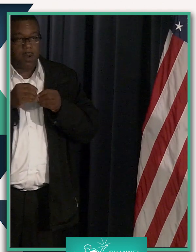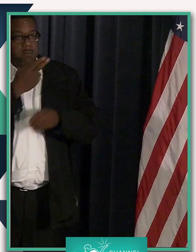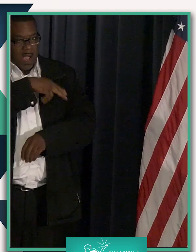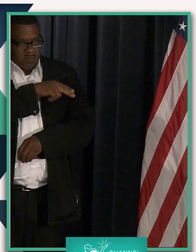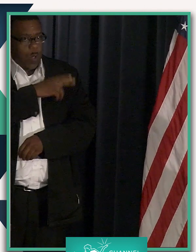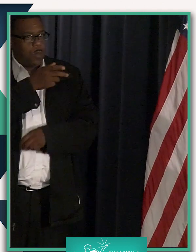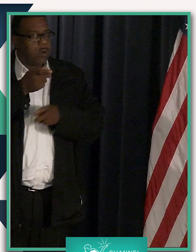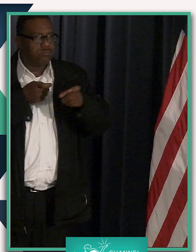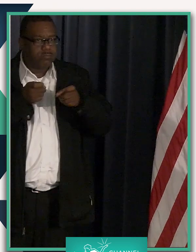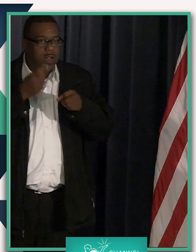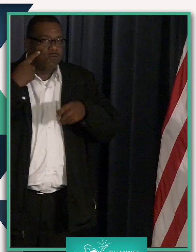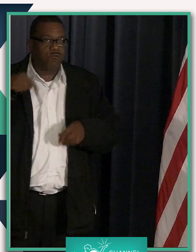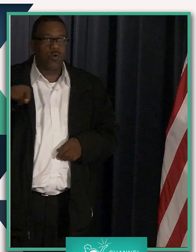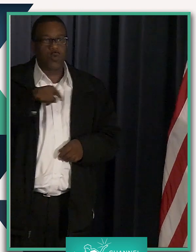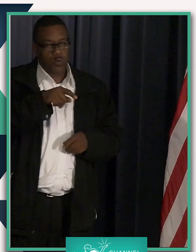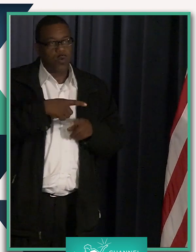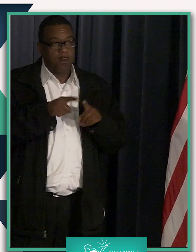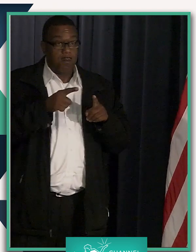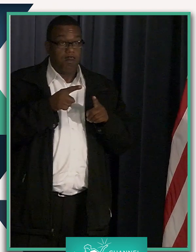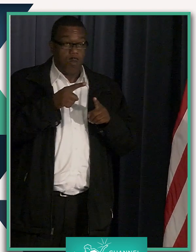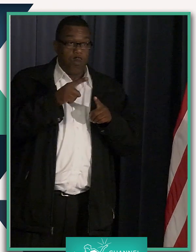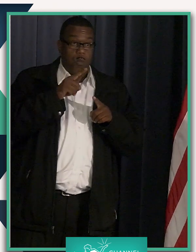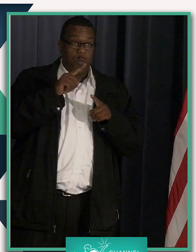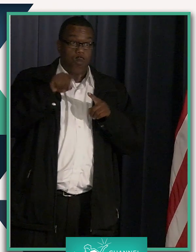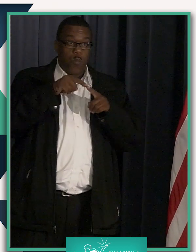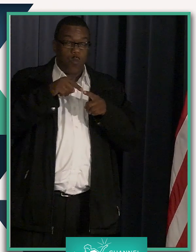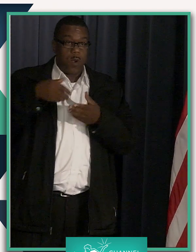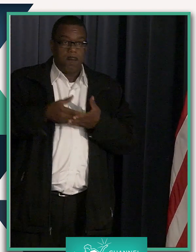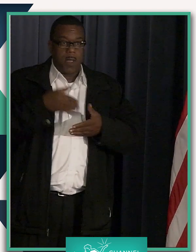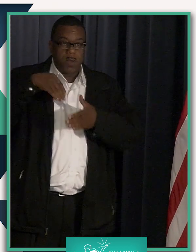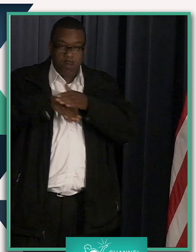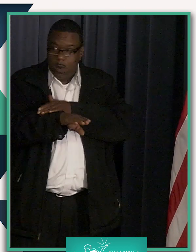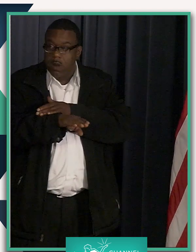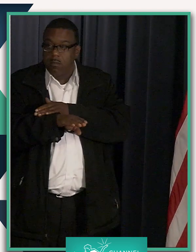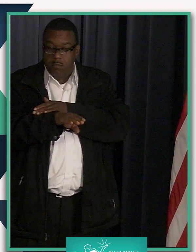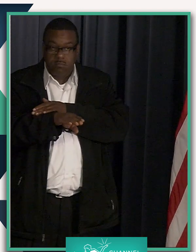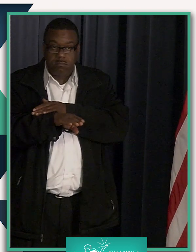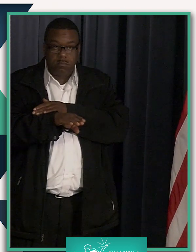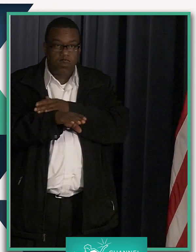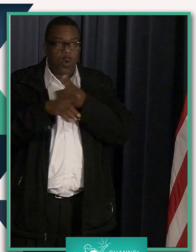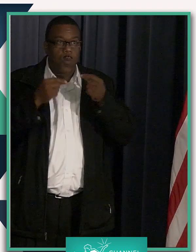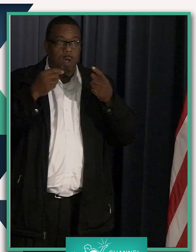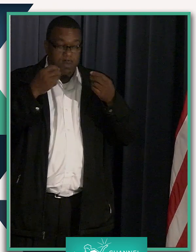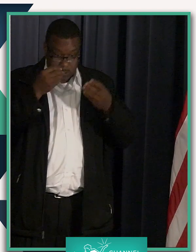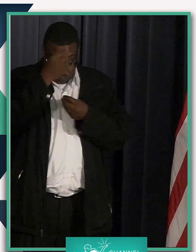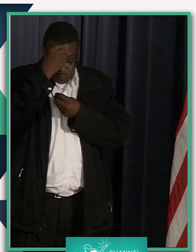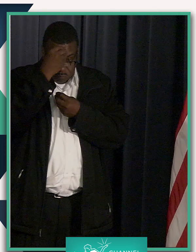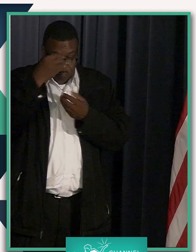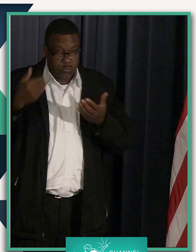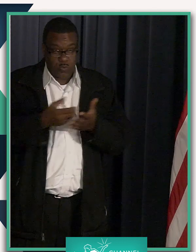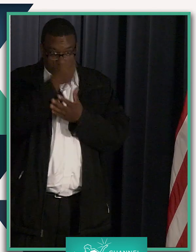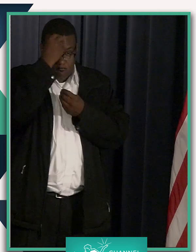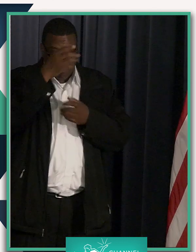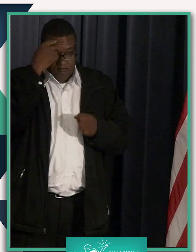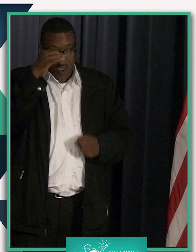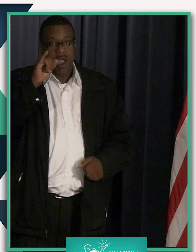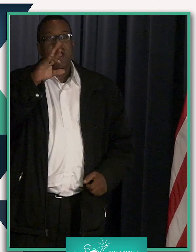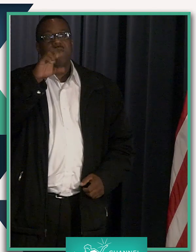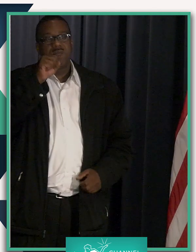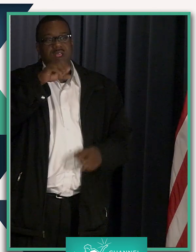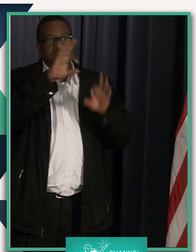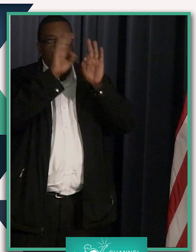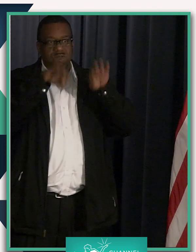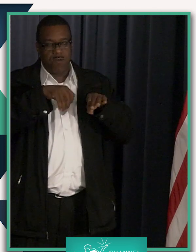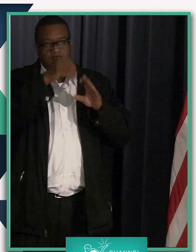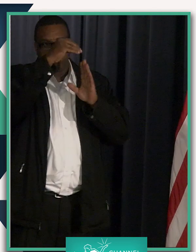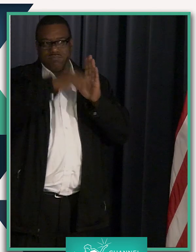take care of that for you at the time of delivery. You're going to have to update your IRS forms and share